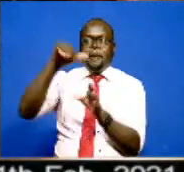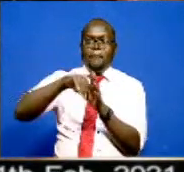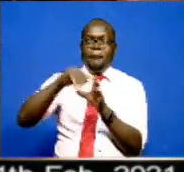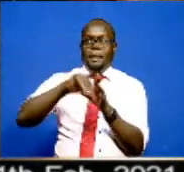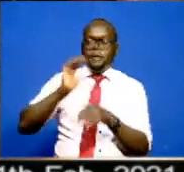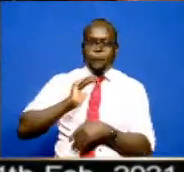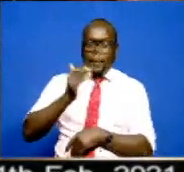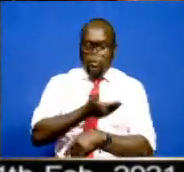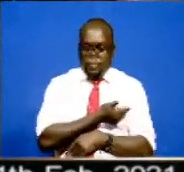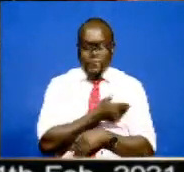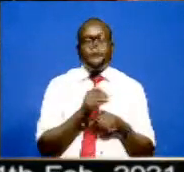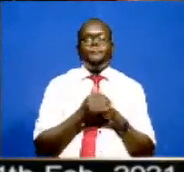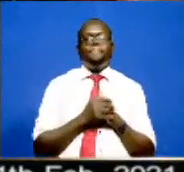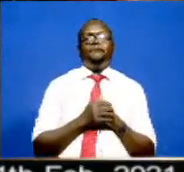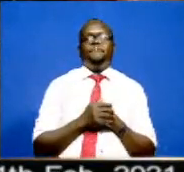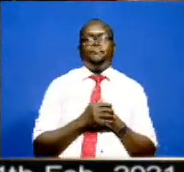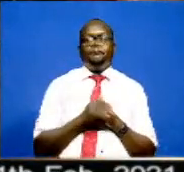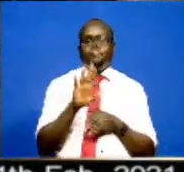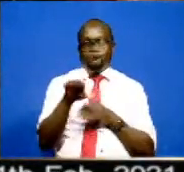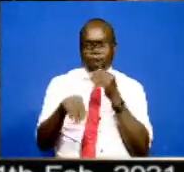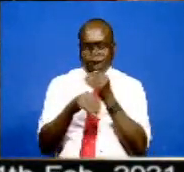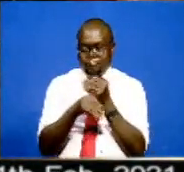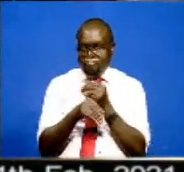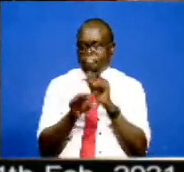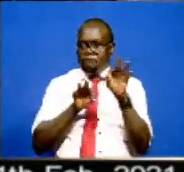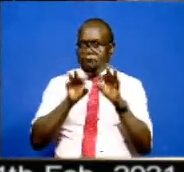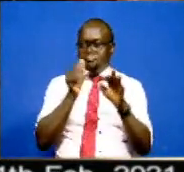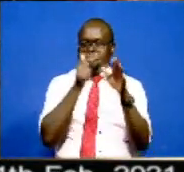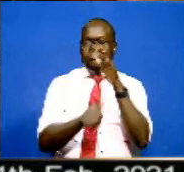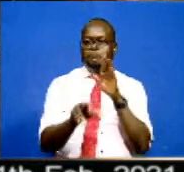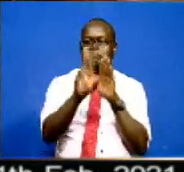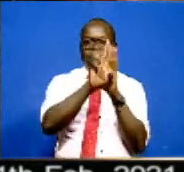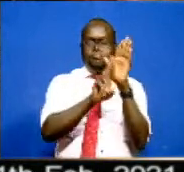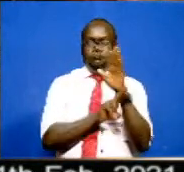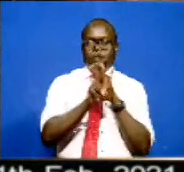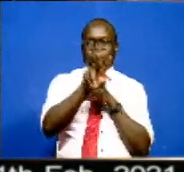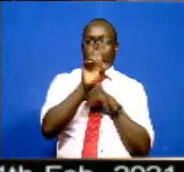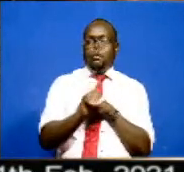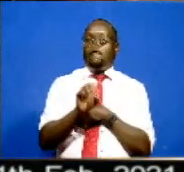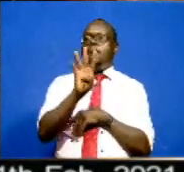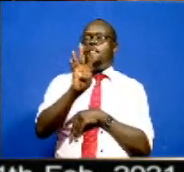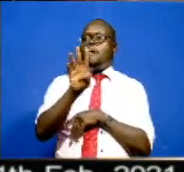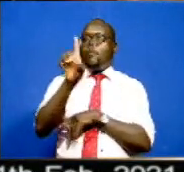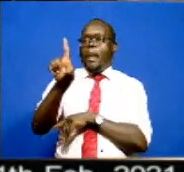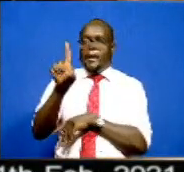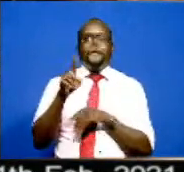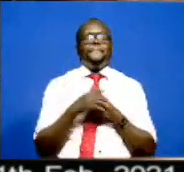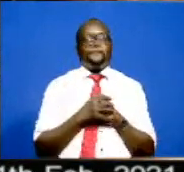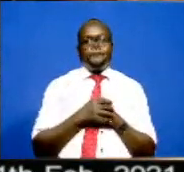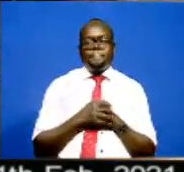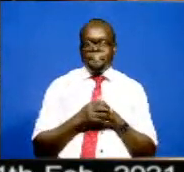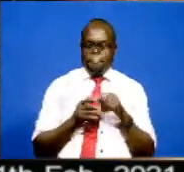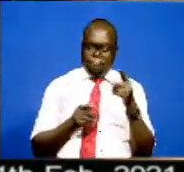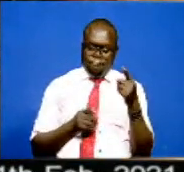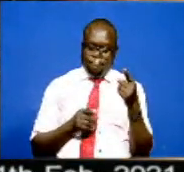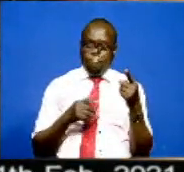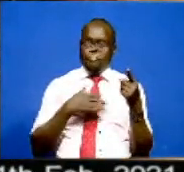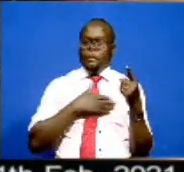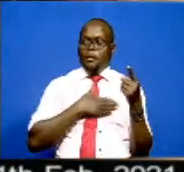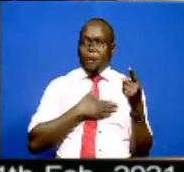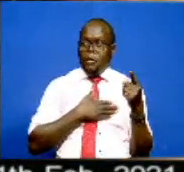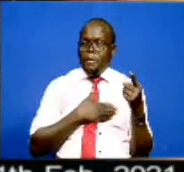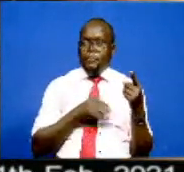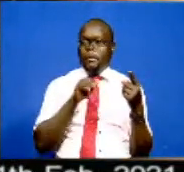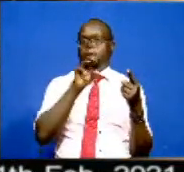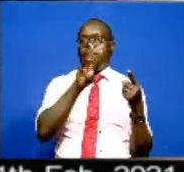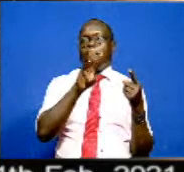on Appointments, in addition to those specified at the Standing Order number 2041. 1. The Honorable Emmanuel